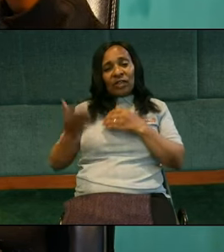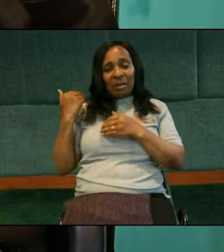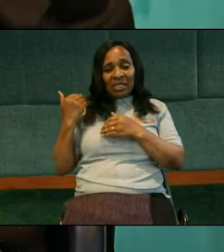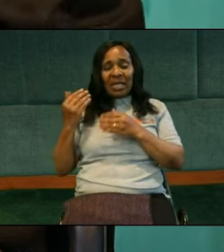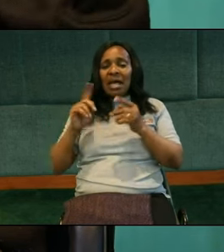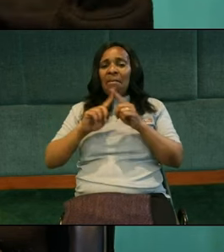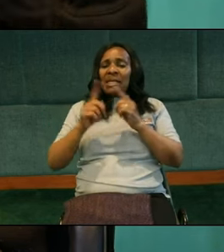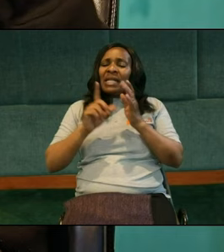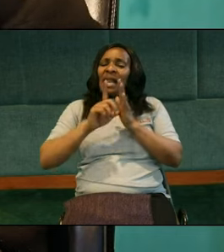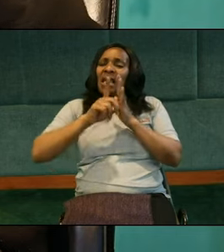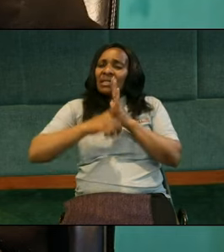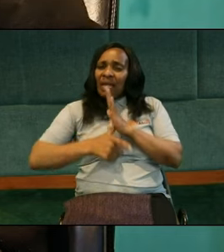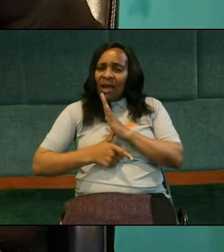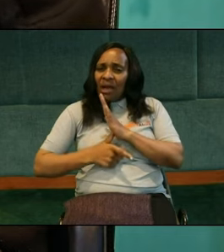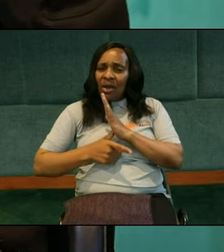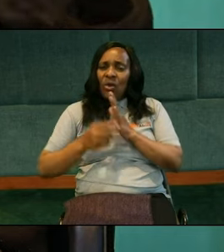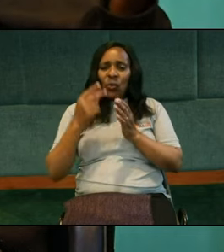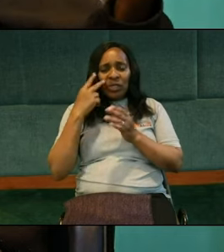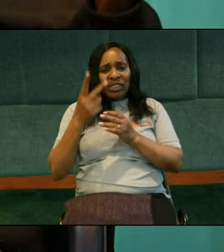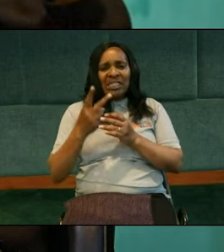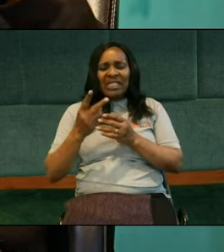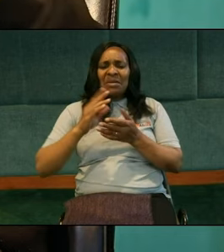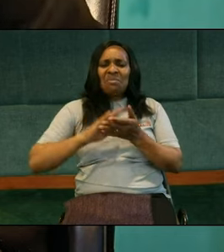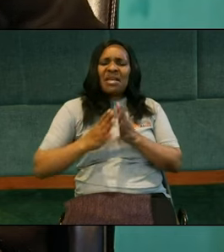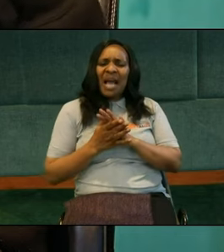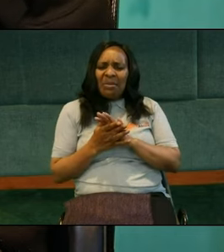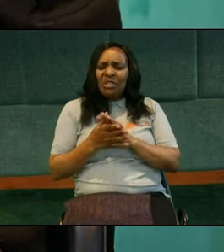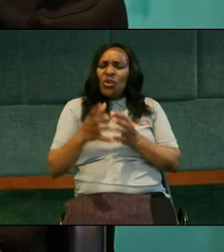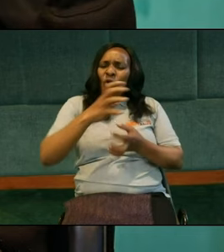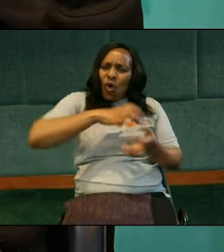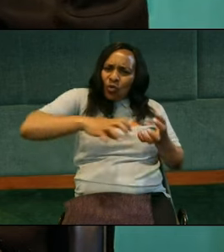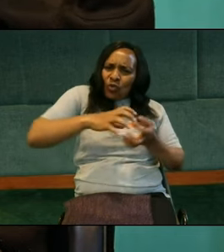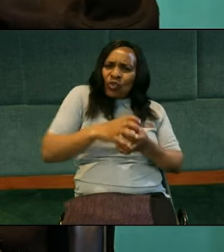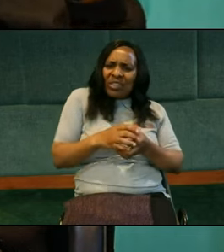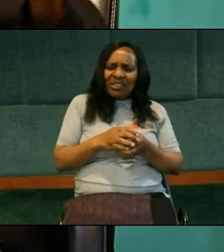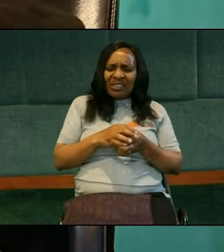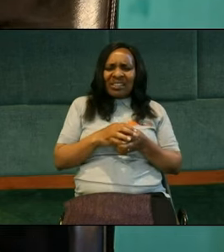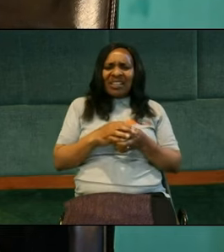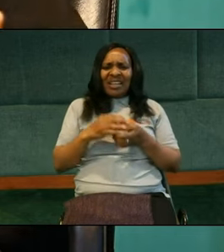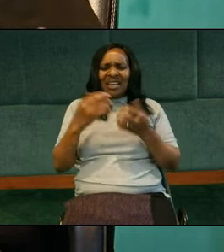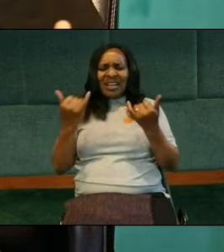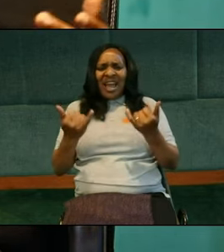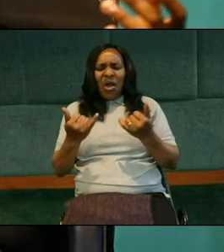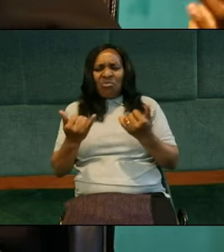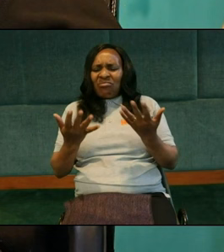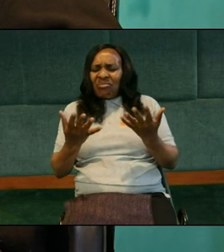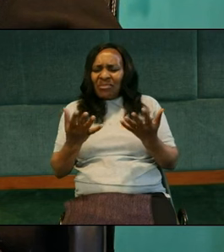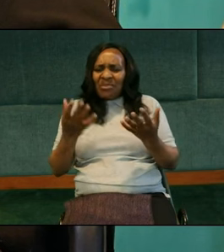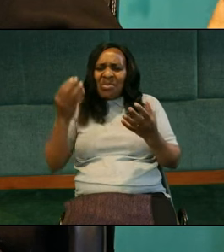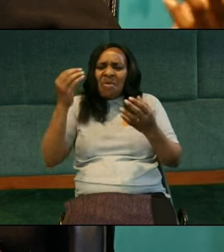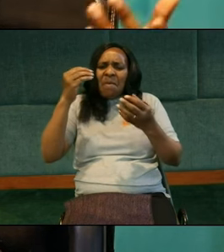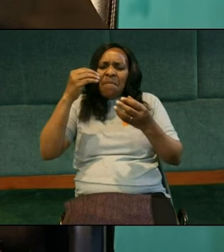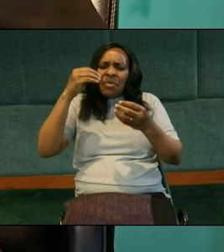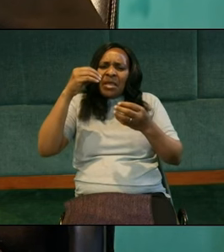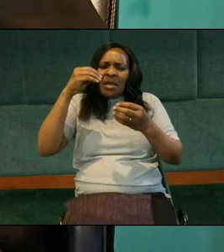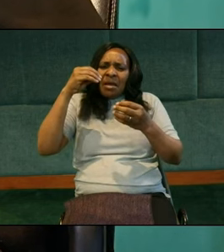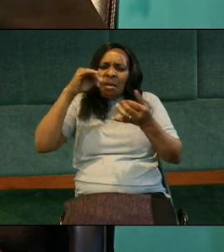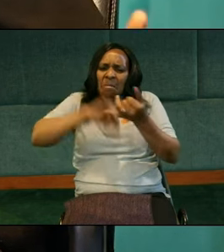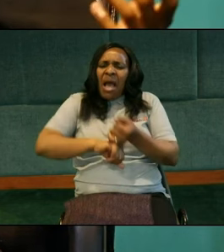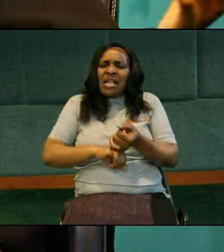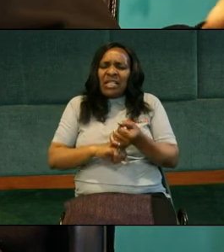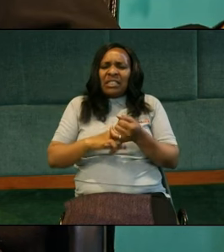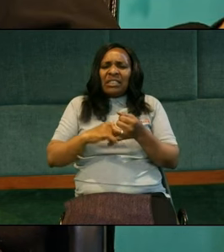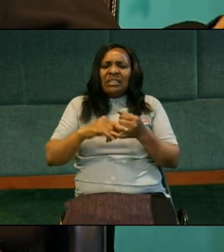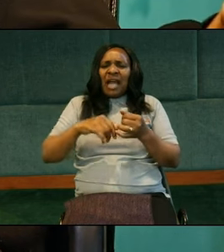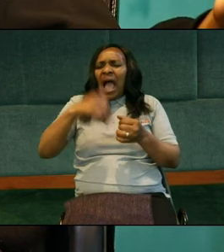later, we now see he's becoming dizzy, which means he's now falling astray. He's now marrying foreign